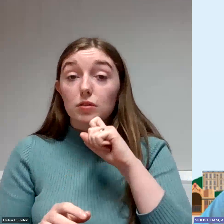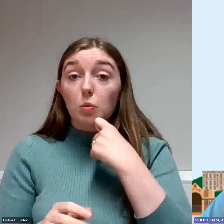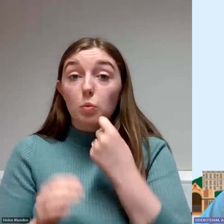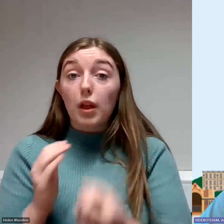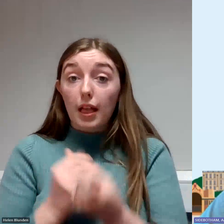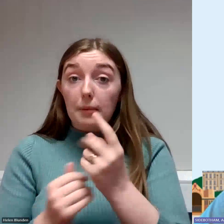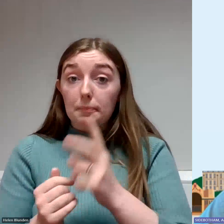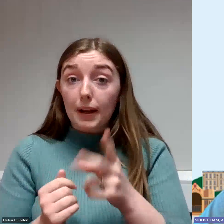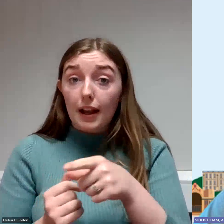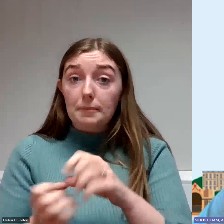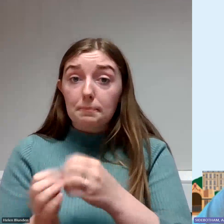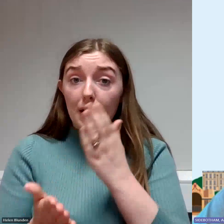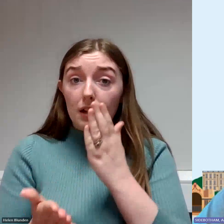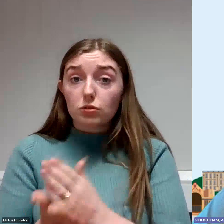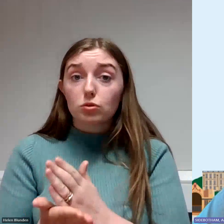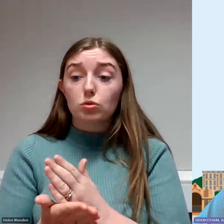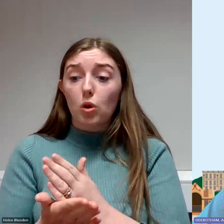that the